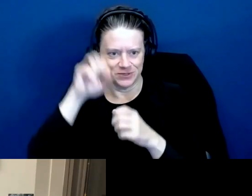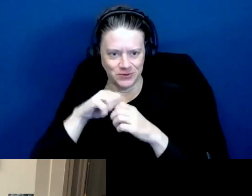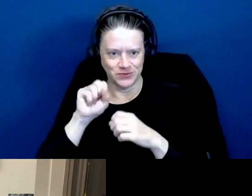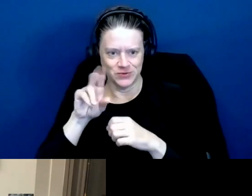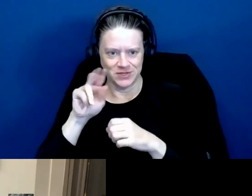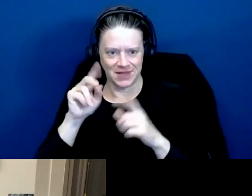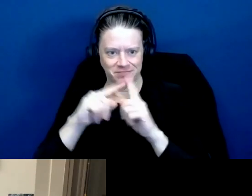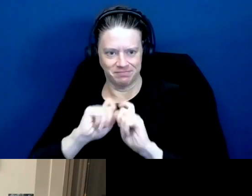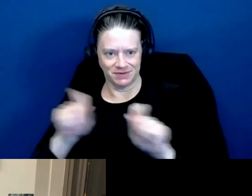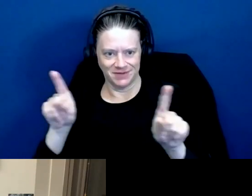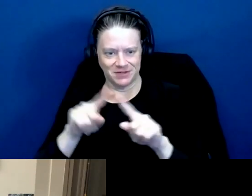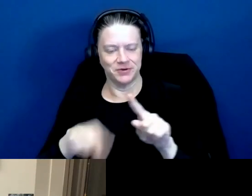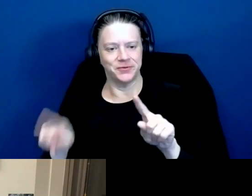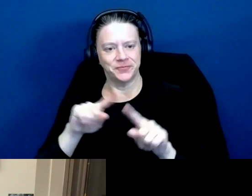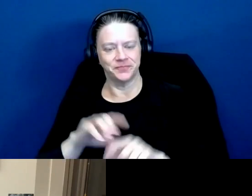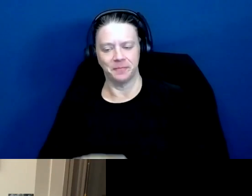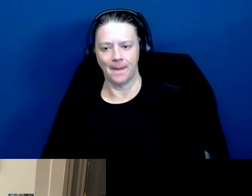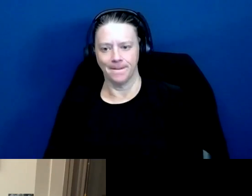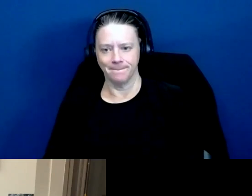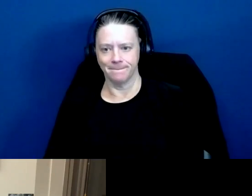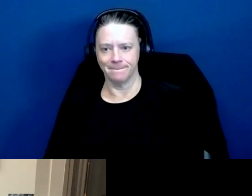Let's see what else.